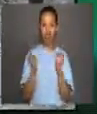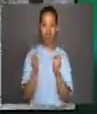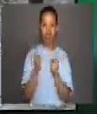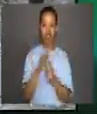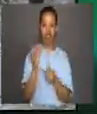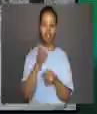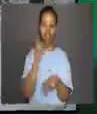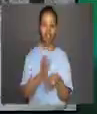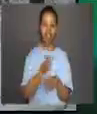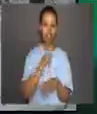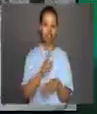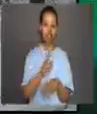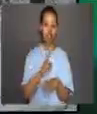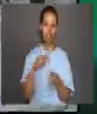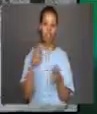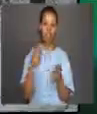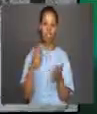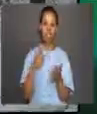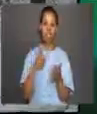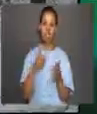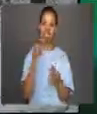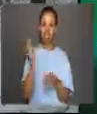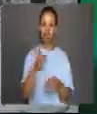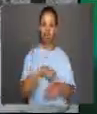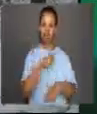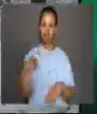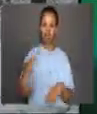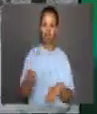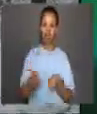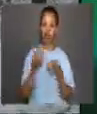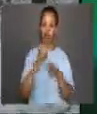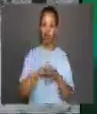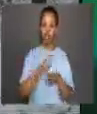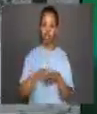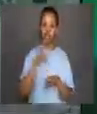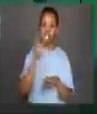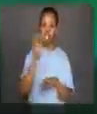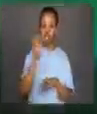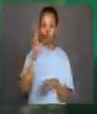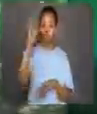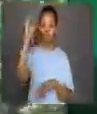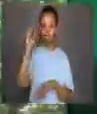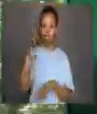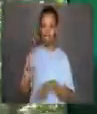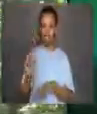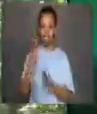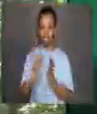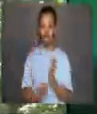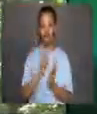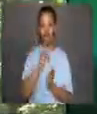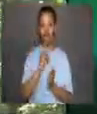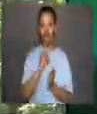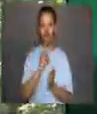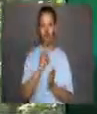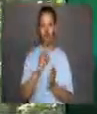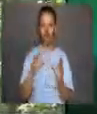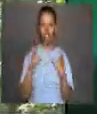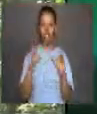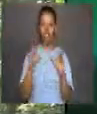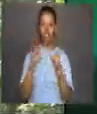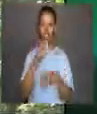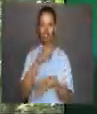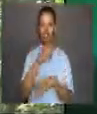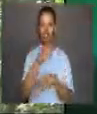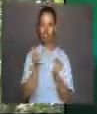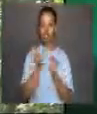with temperatures that average below 0 degrees Celsius. The summers are